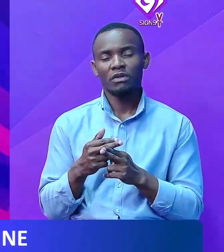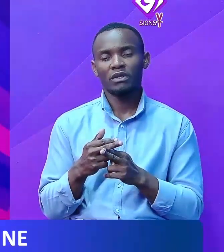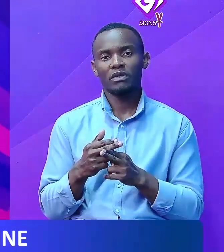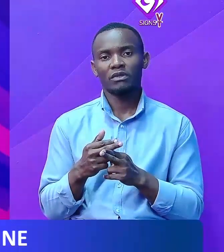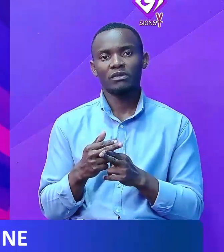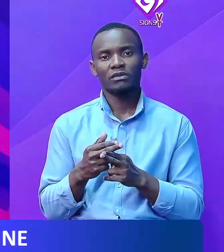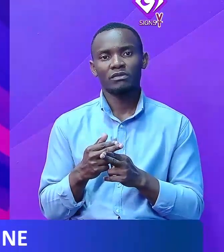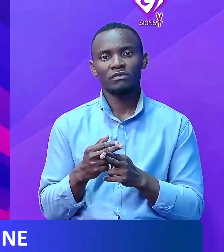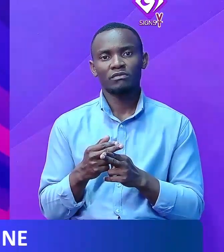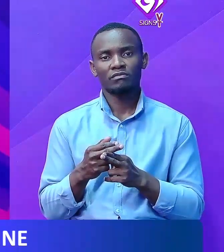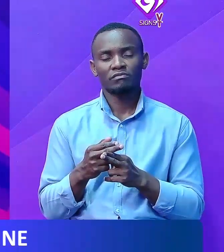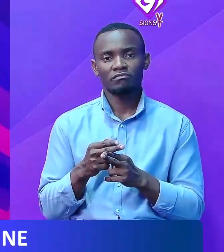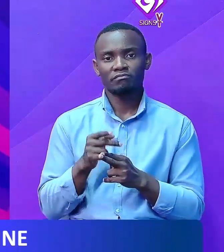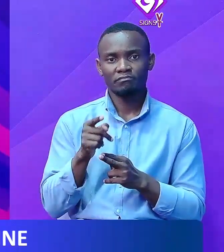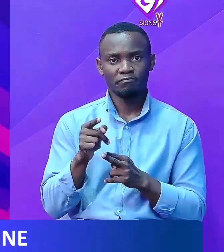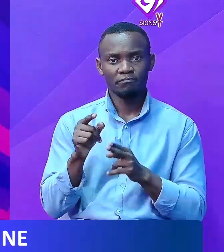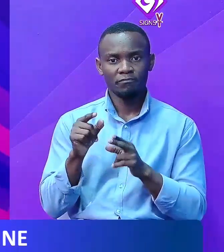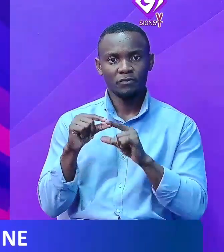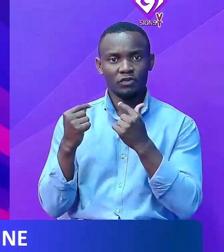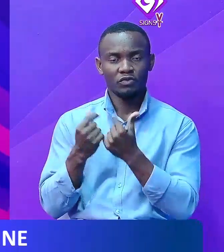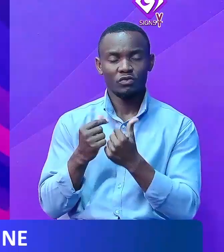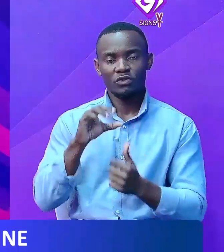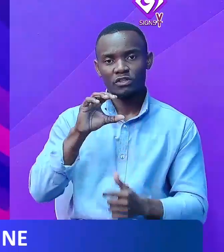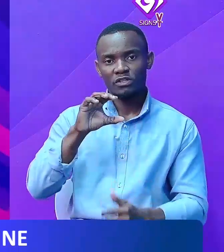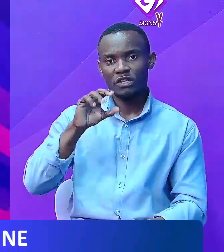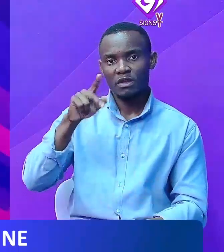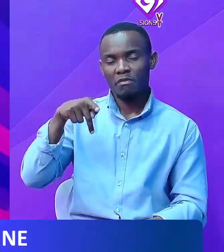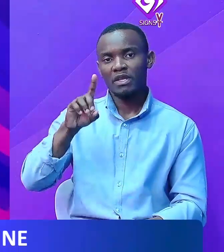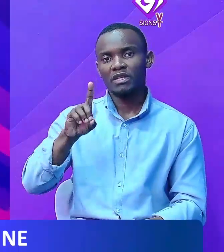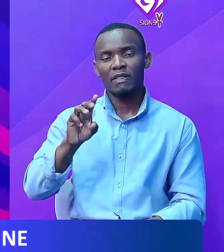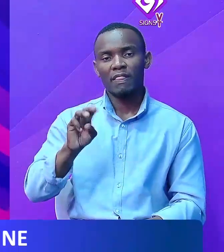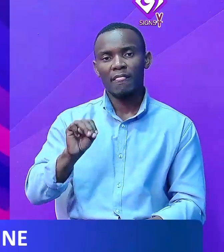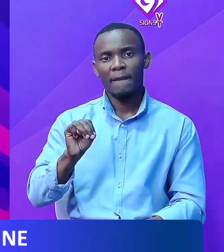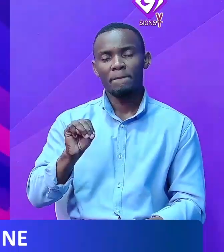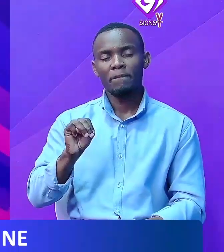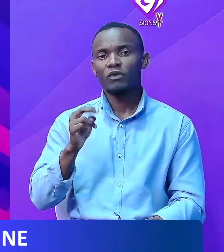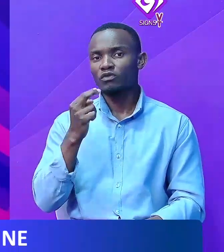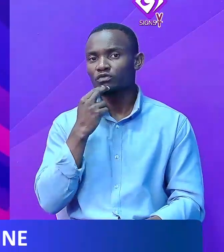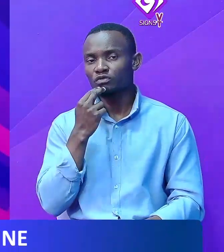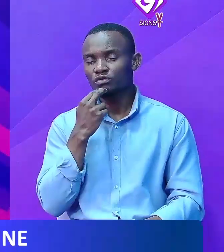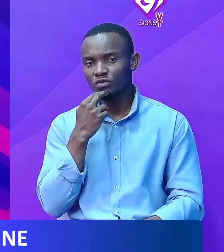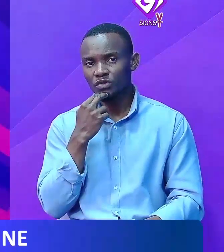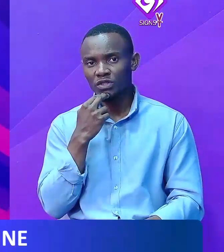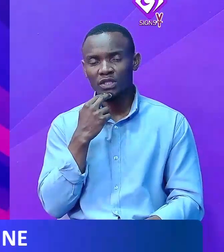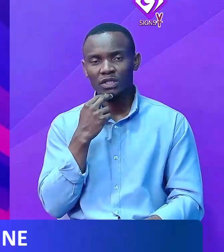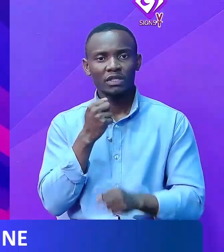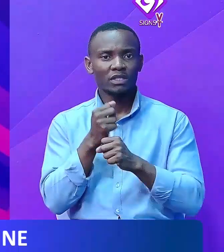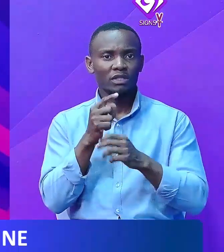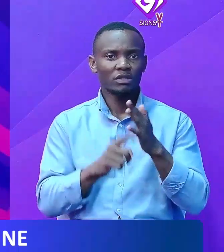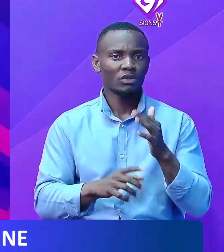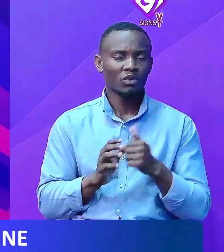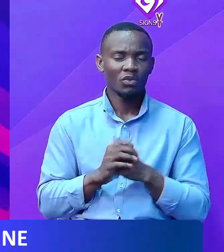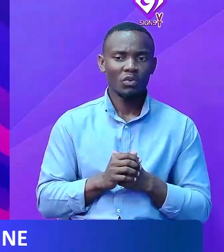Cameroon People's Democratic Movement, CPDM, on Tuesday condemned the self-declared victory as a